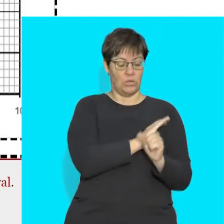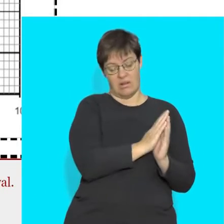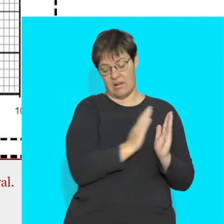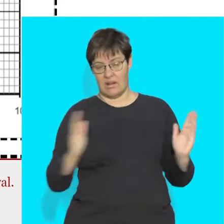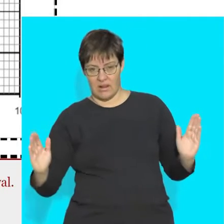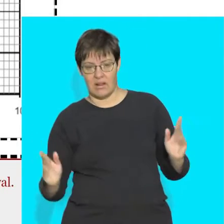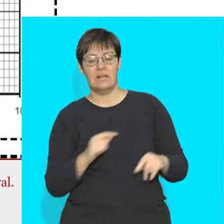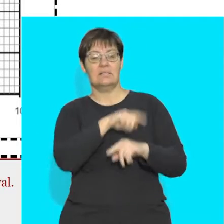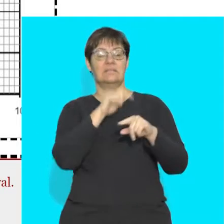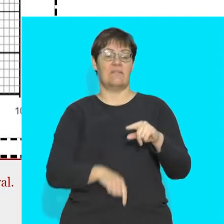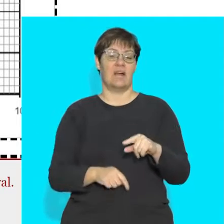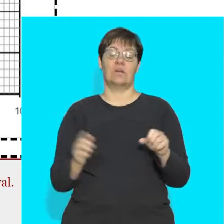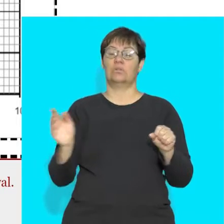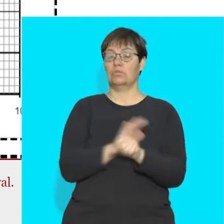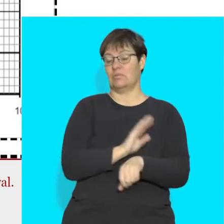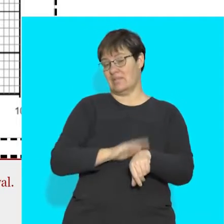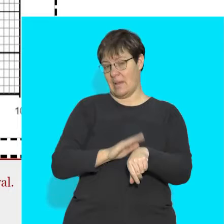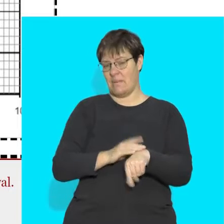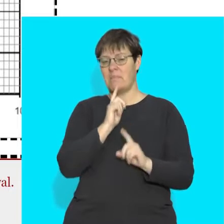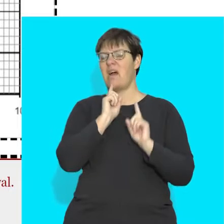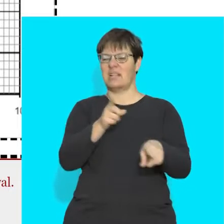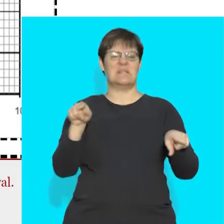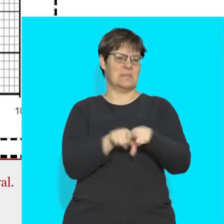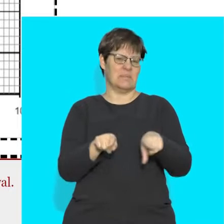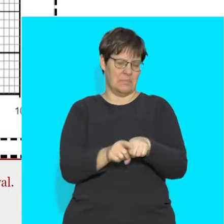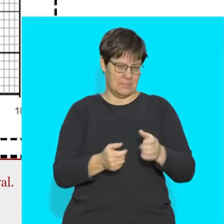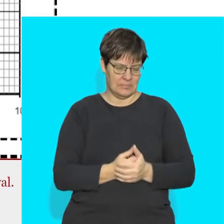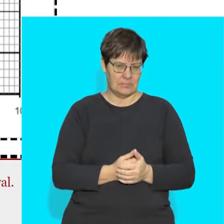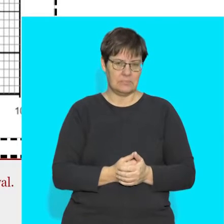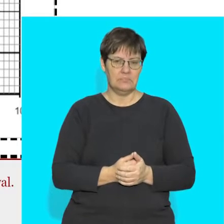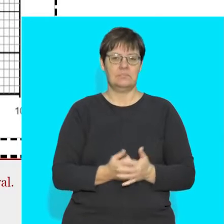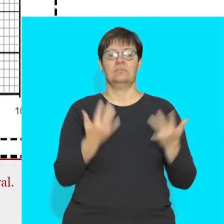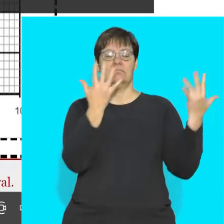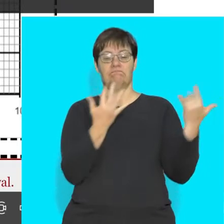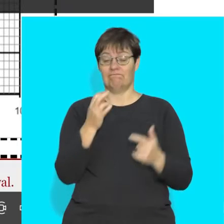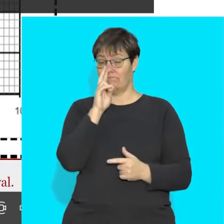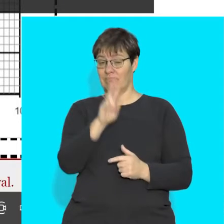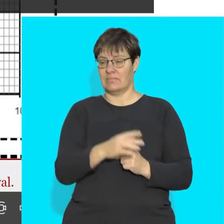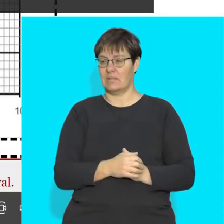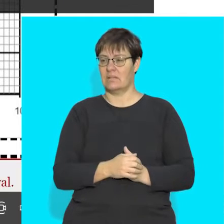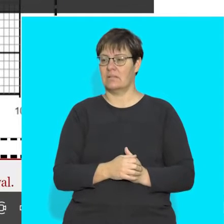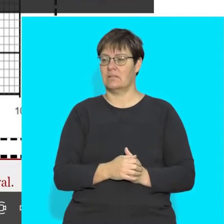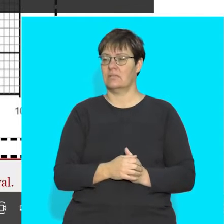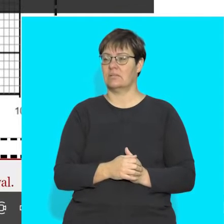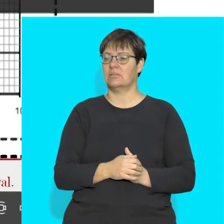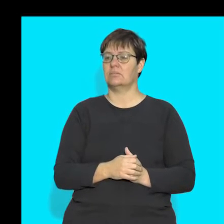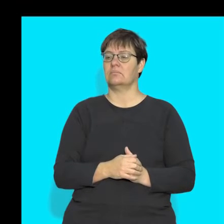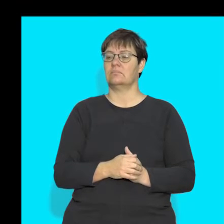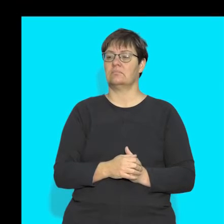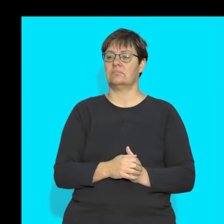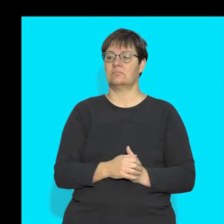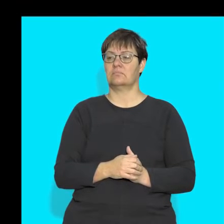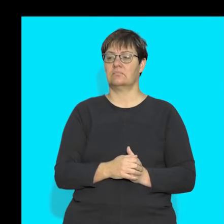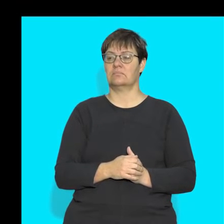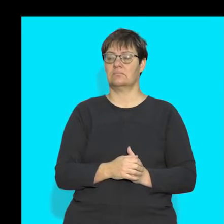by total time. You'll get exactly the same answer. Let's do some calculations on this though. So here we